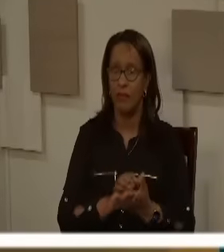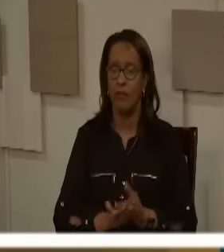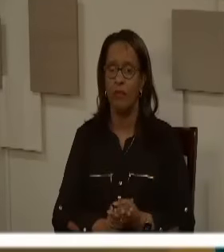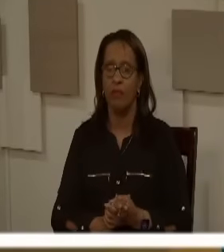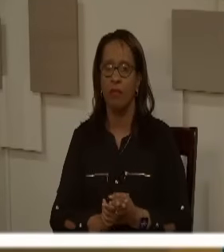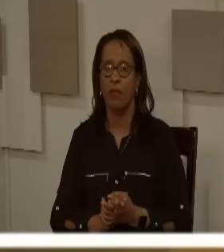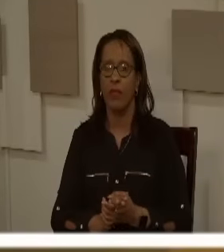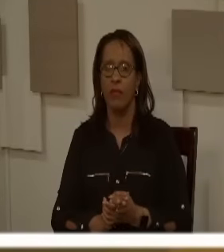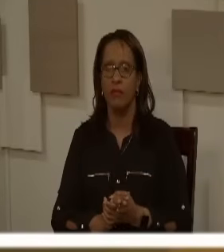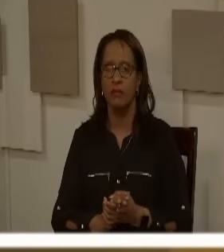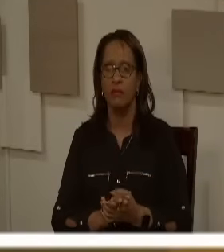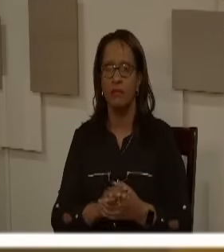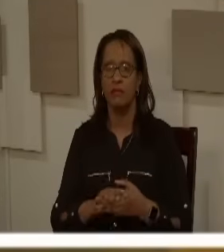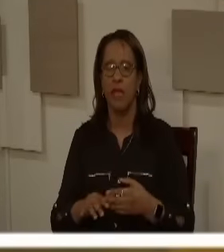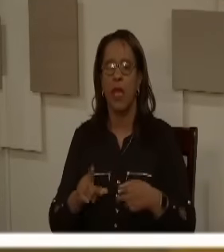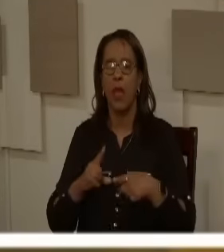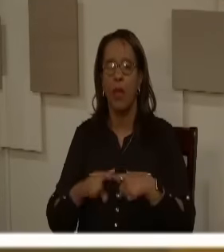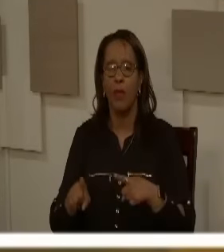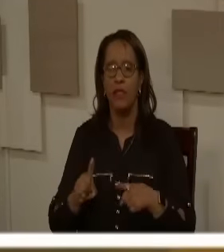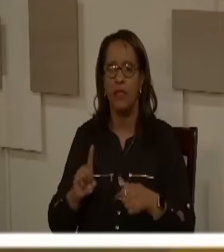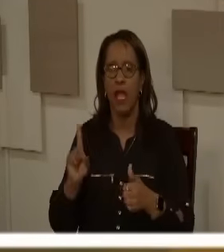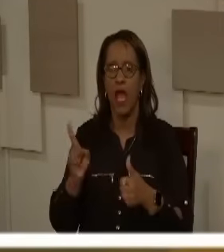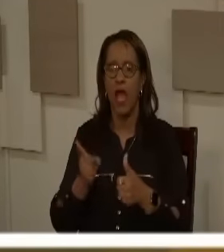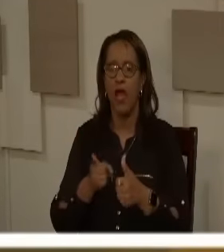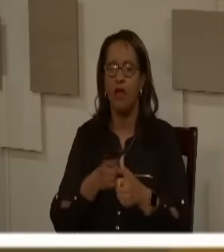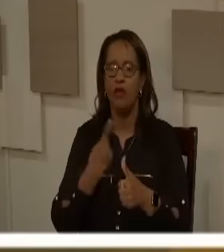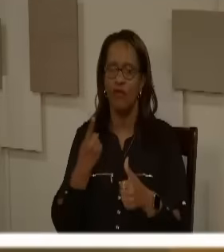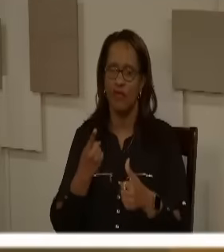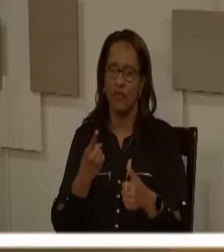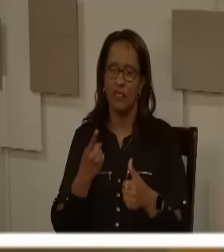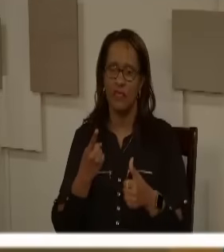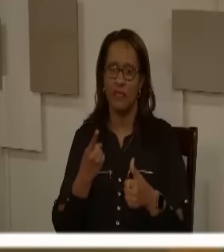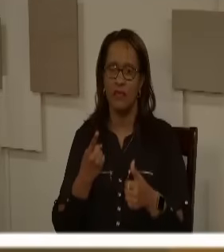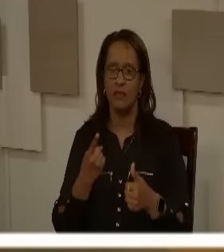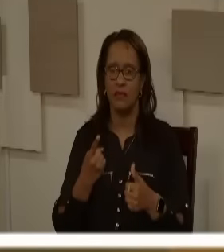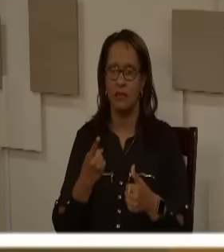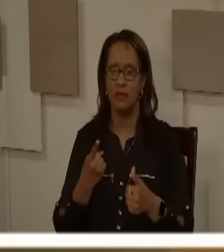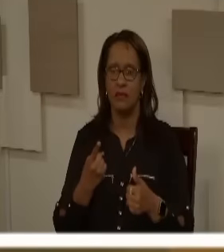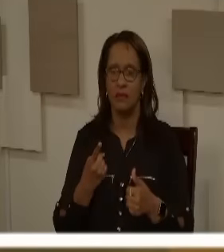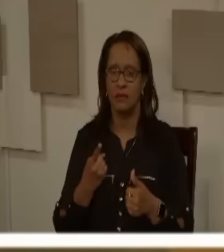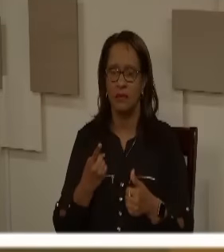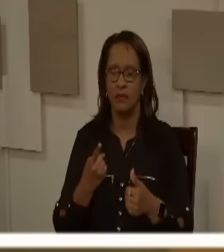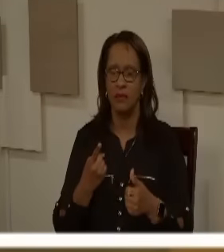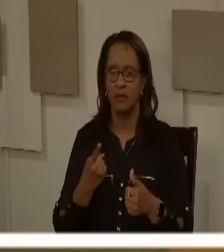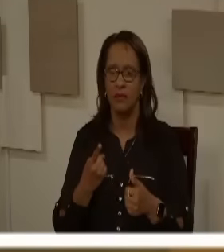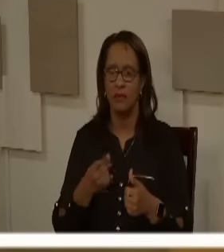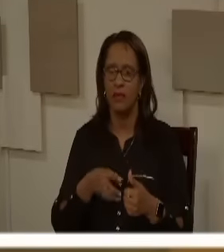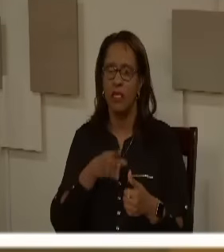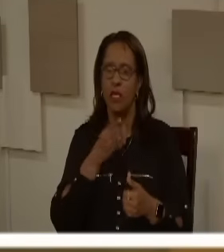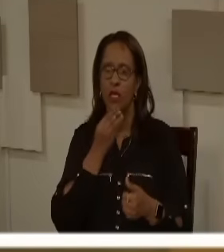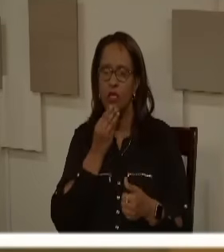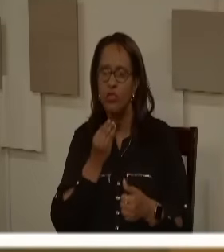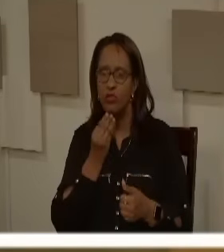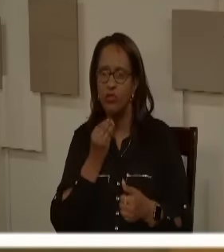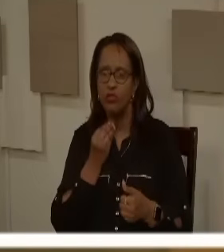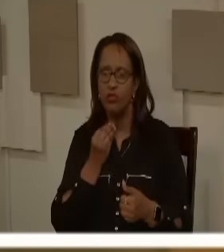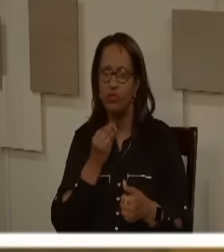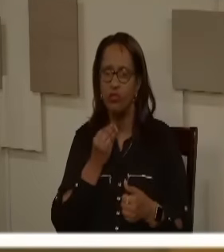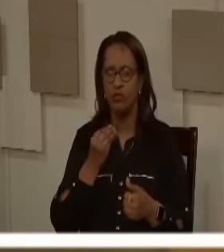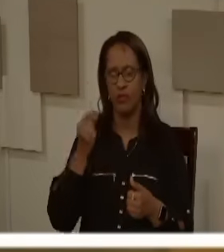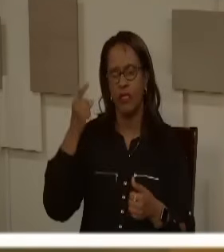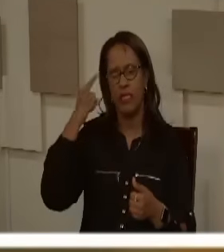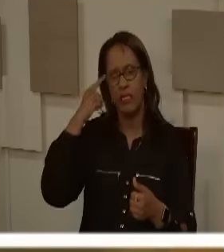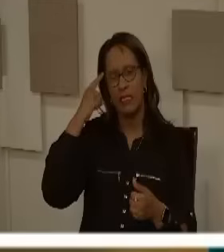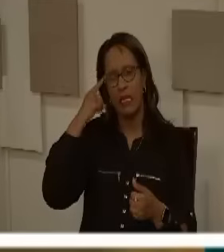first century Jew would have heard. When we hear a cross, we think of a nice little ornament that we keep around our neck. We have one at